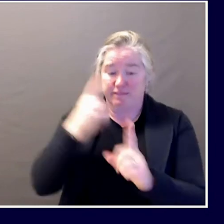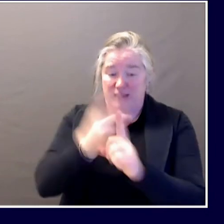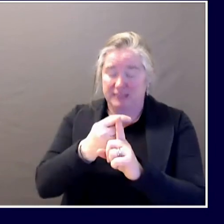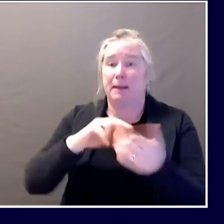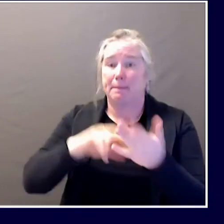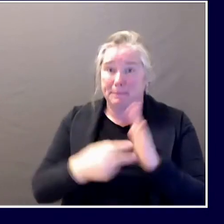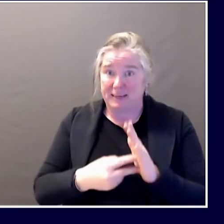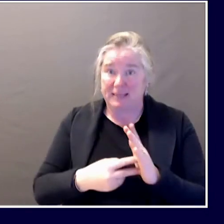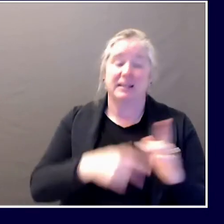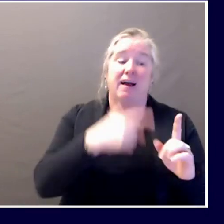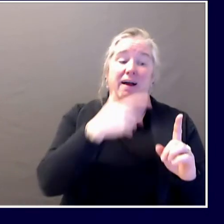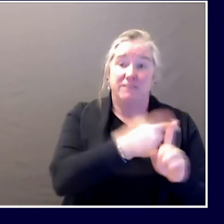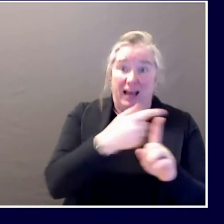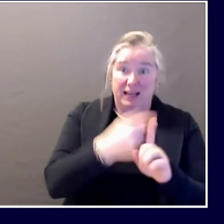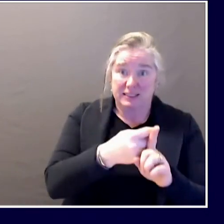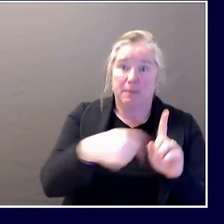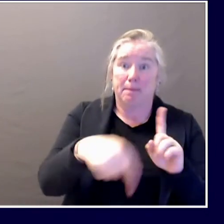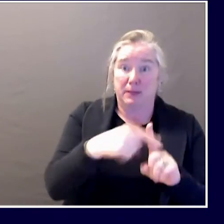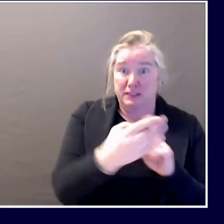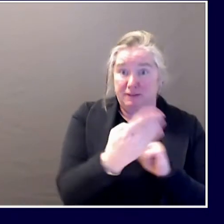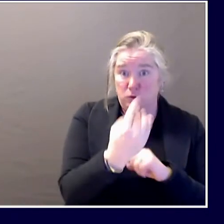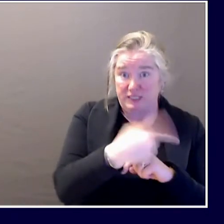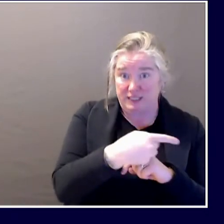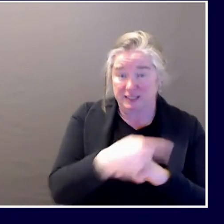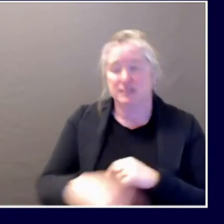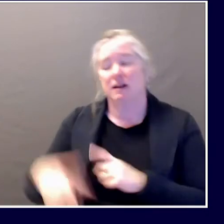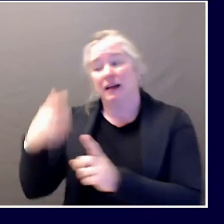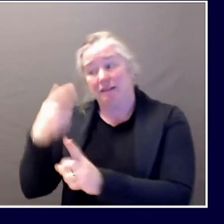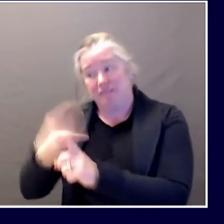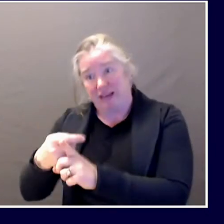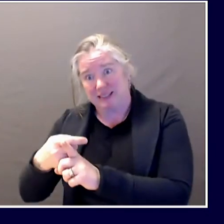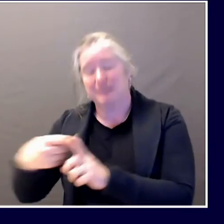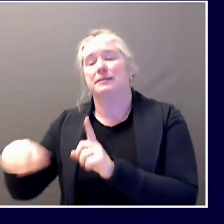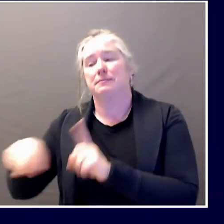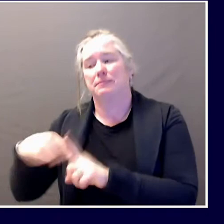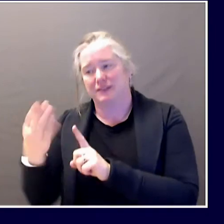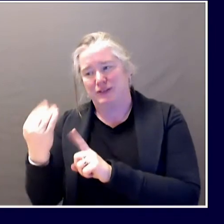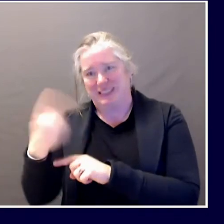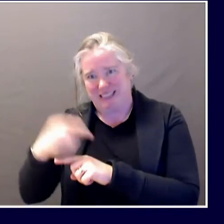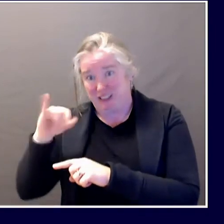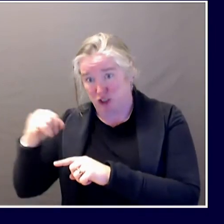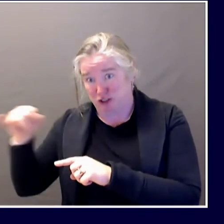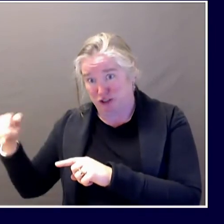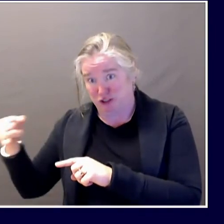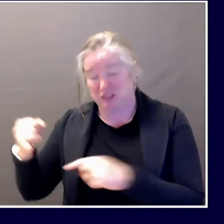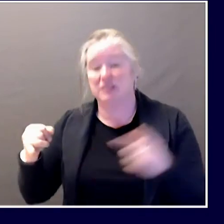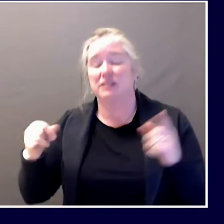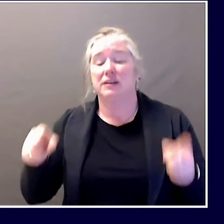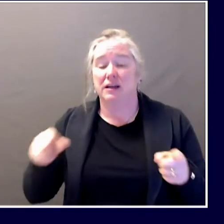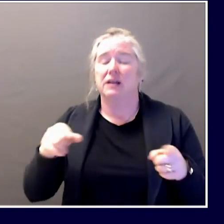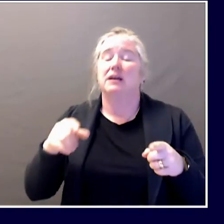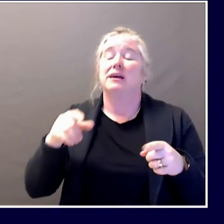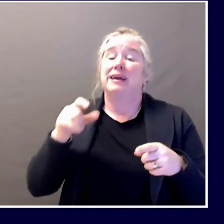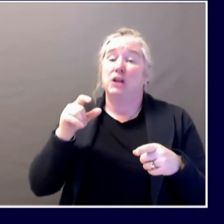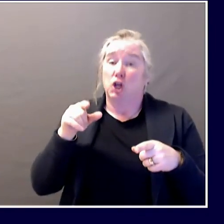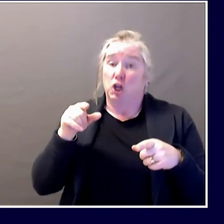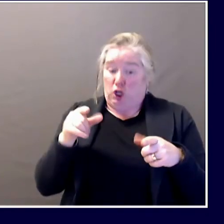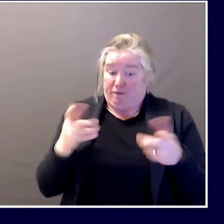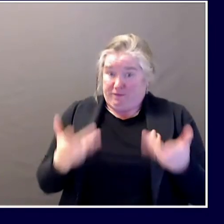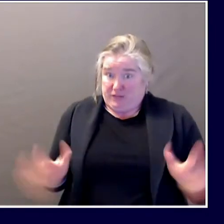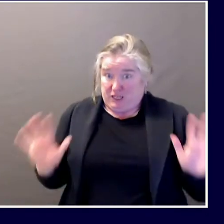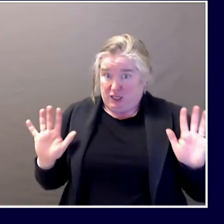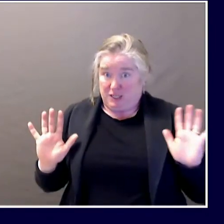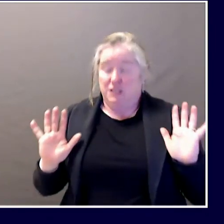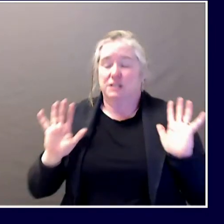should now be able to visit with other fully vaccinated people indoors